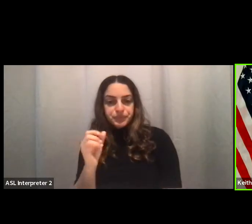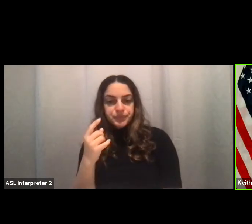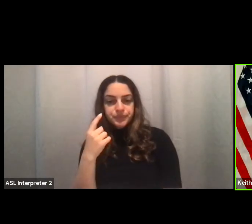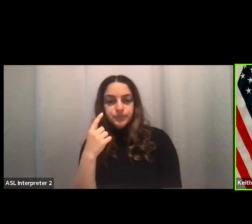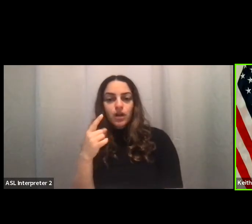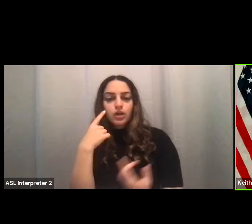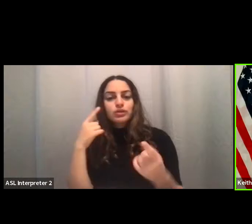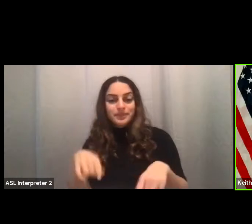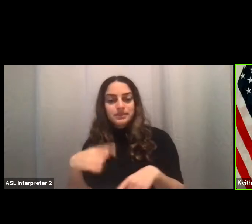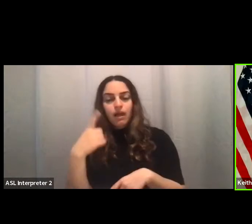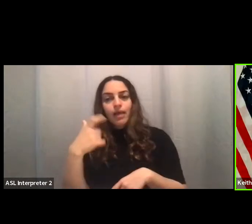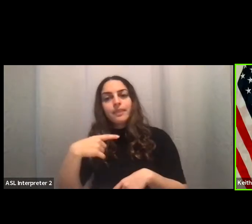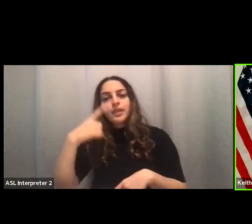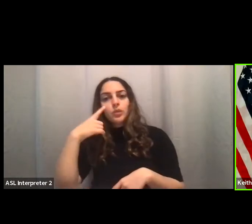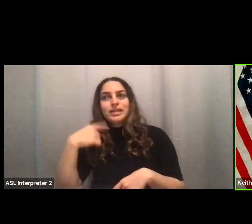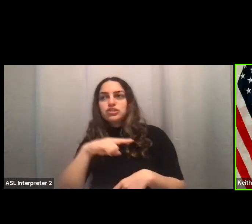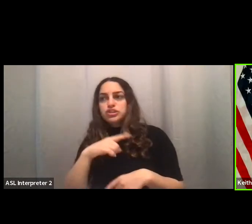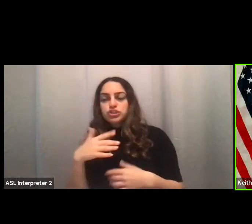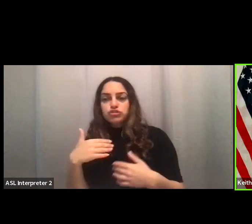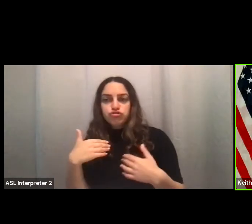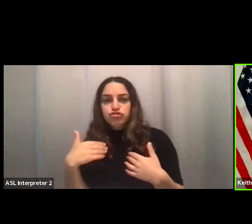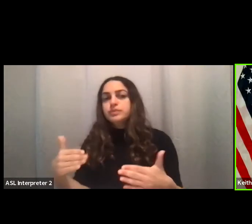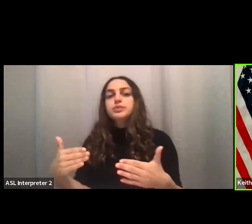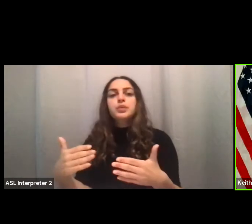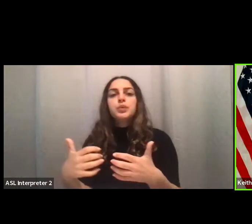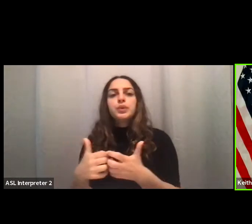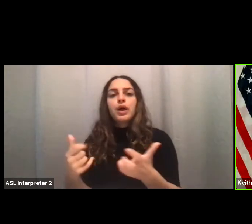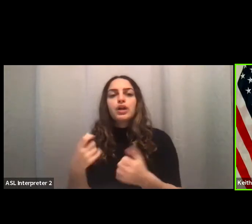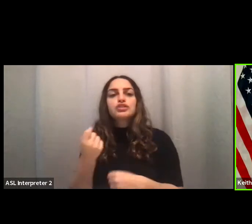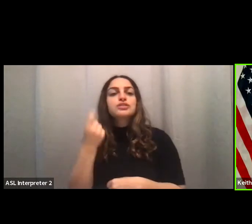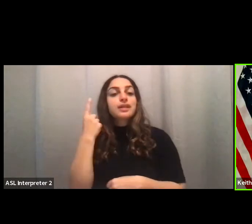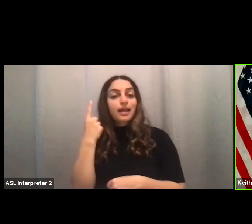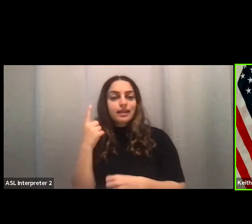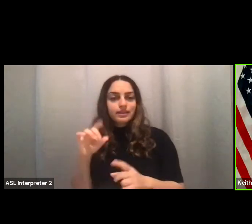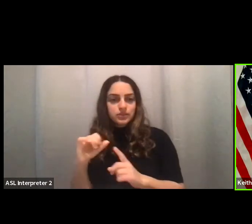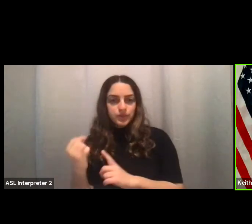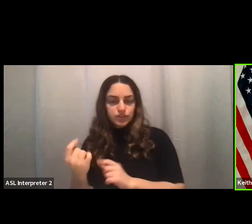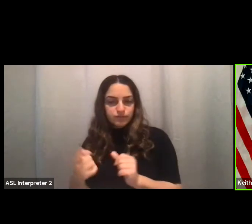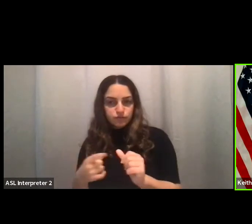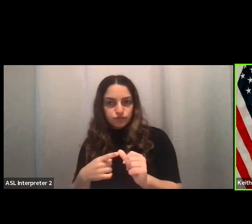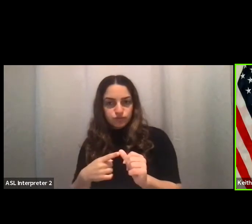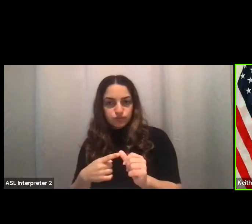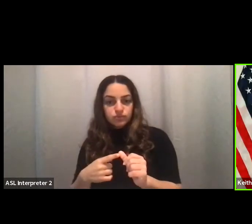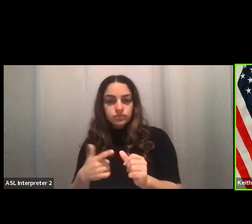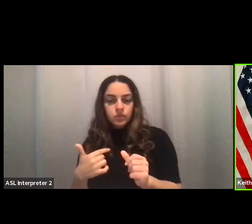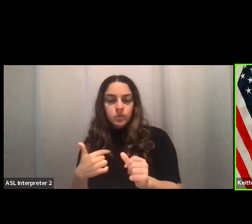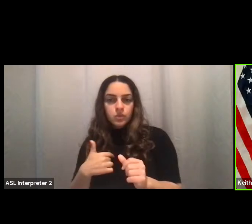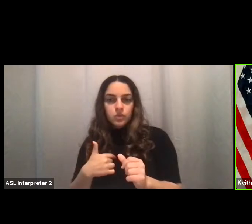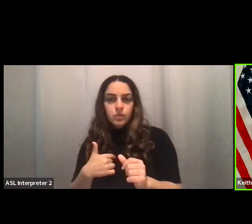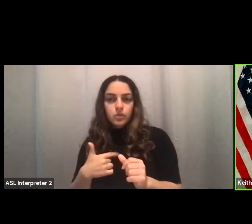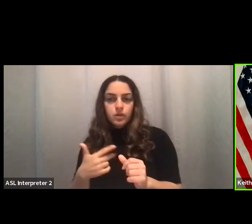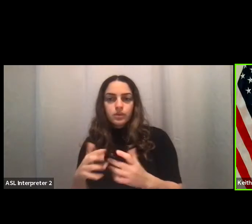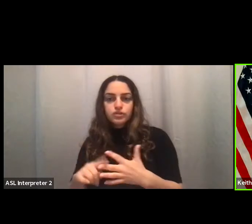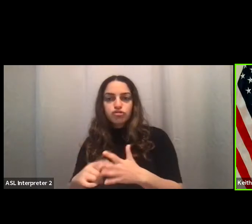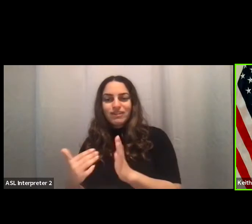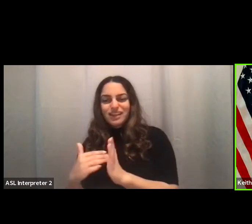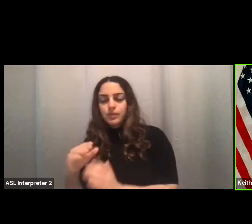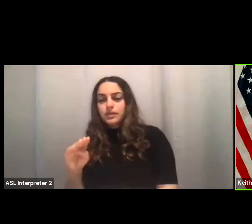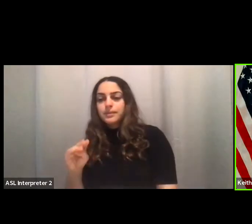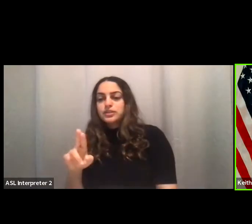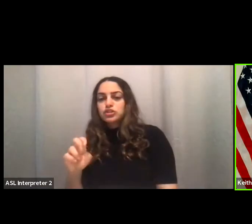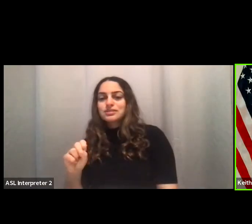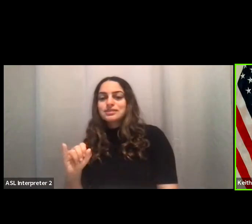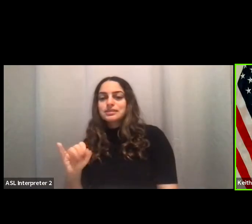without a understanding of what the situation here is and i'll start again with mr simonson your written